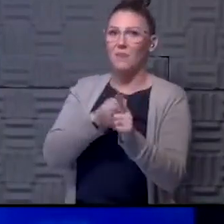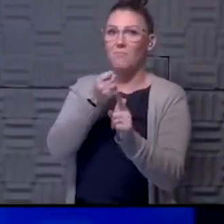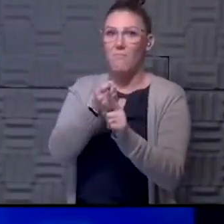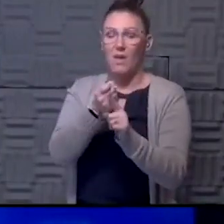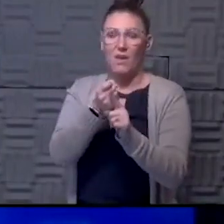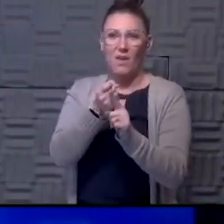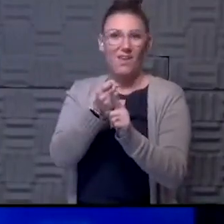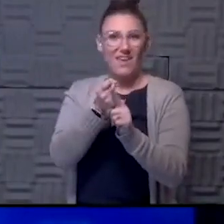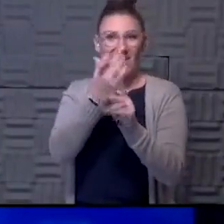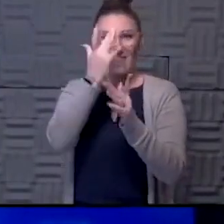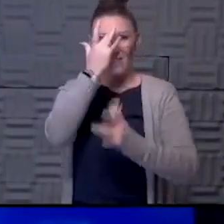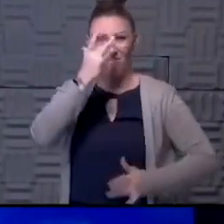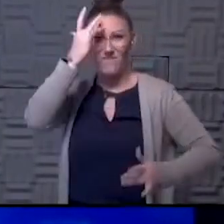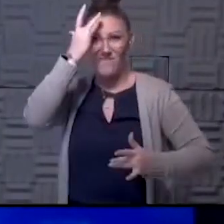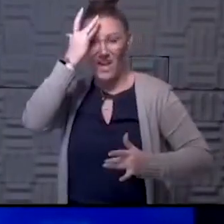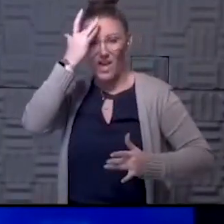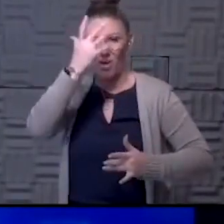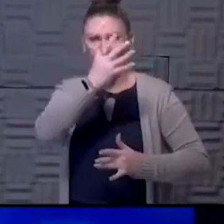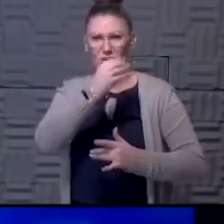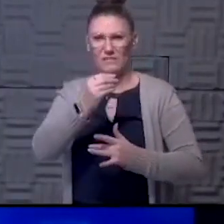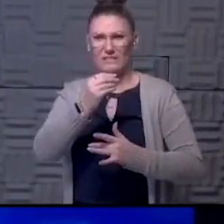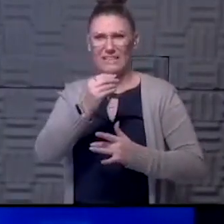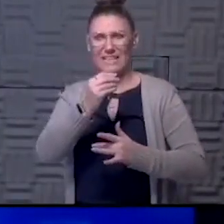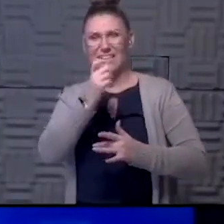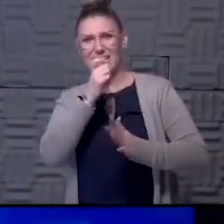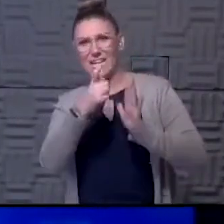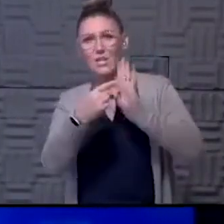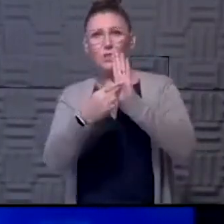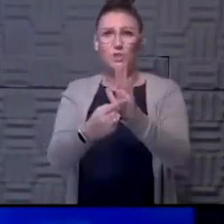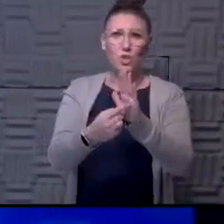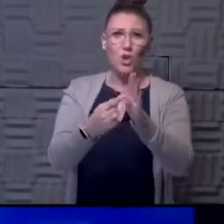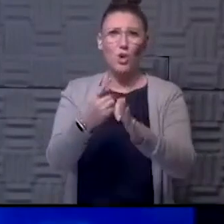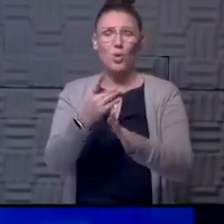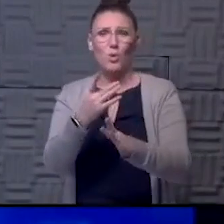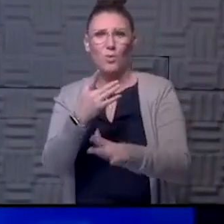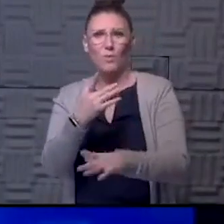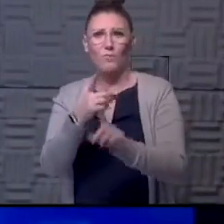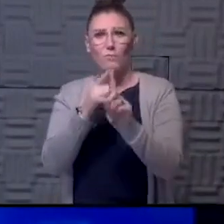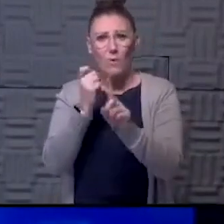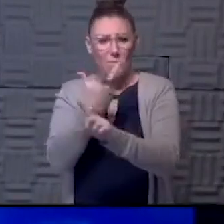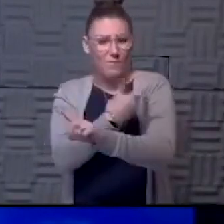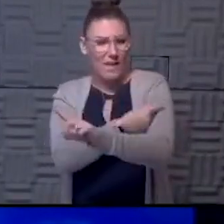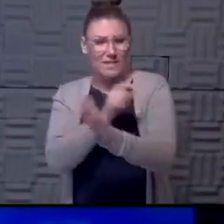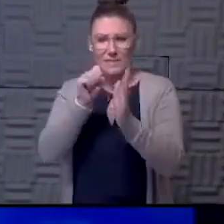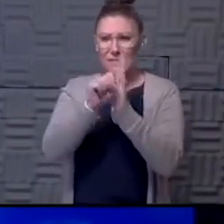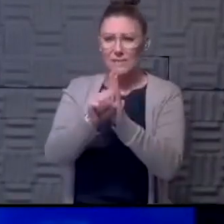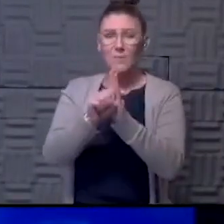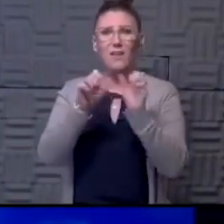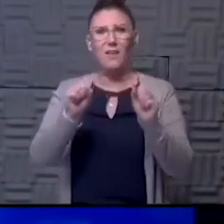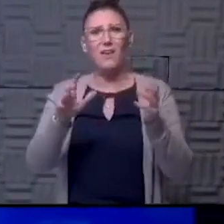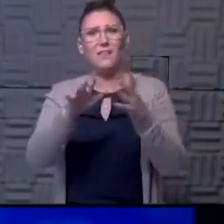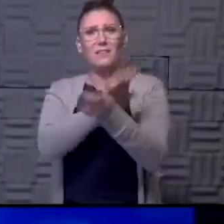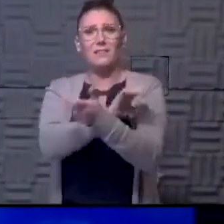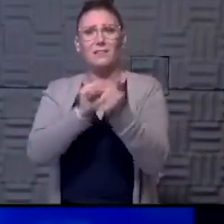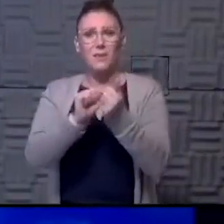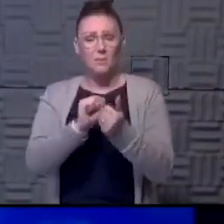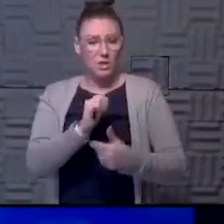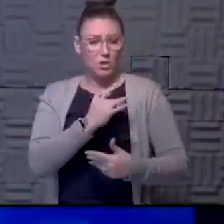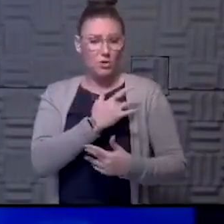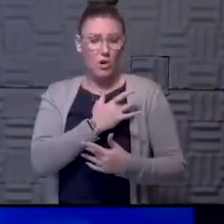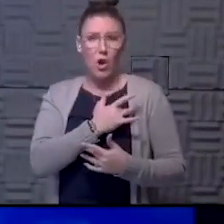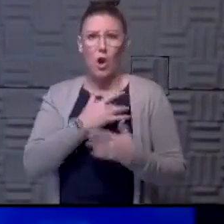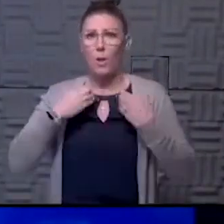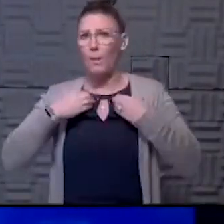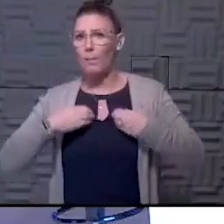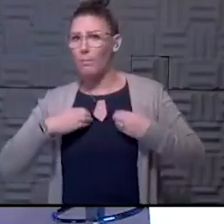masked by the vaccine, could the virus still cause long-term damage to the heart, lungs, and other organs?